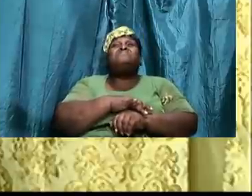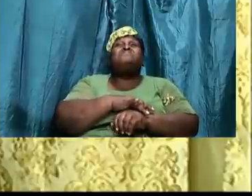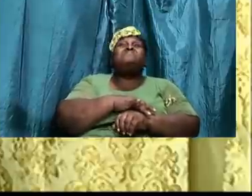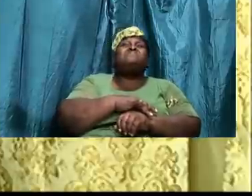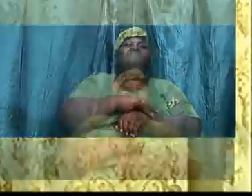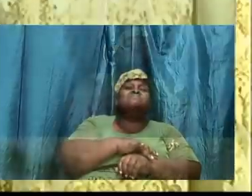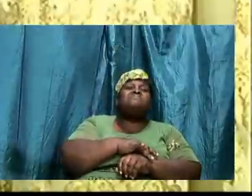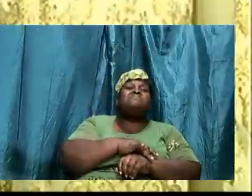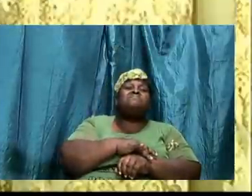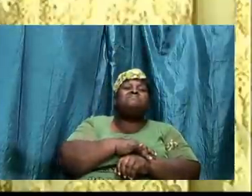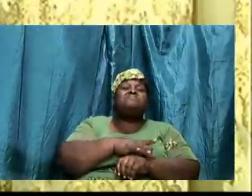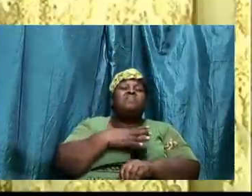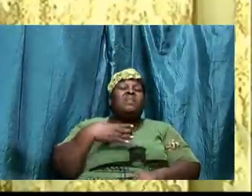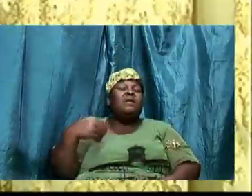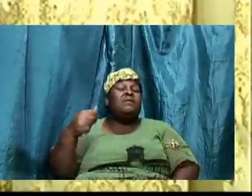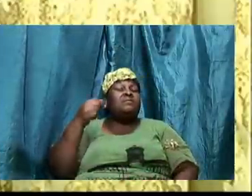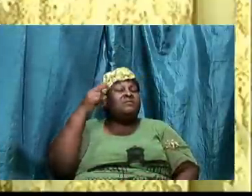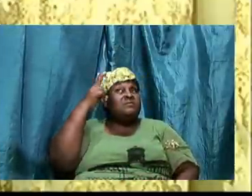And he has found